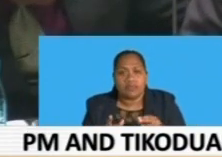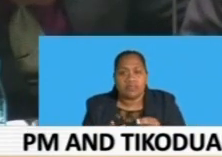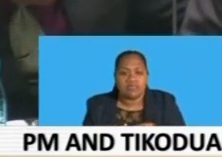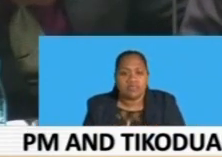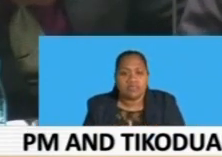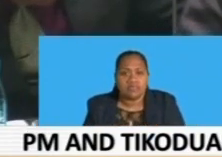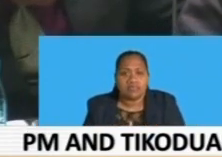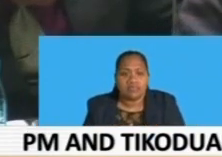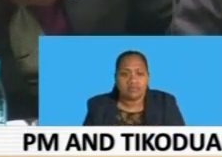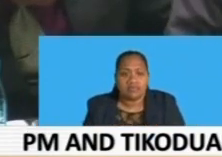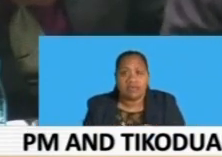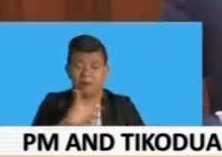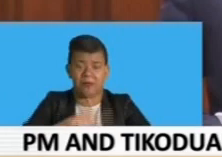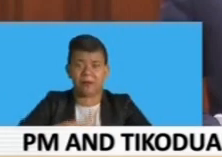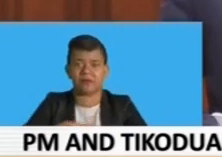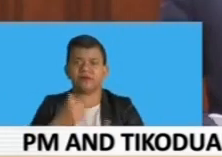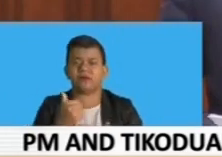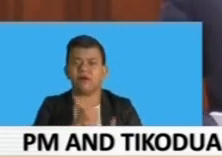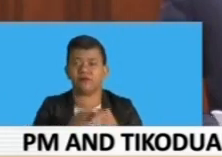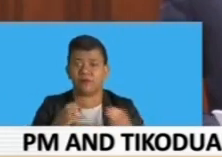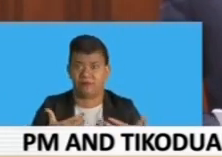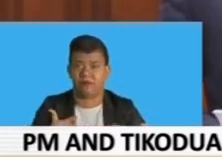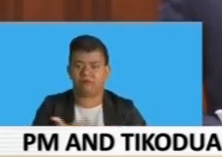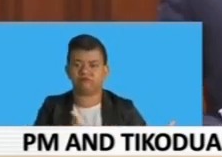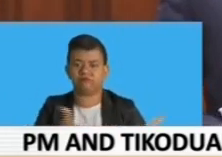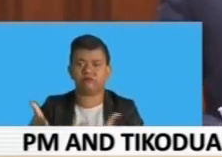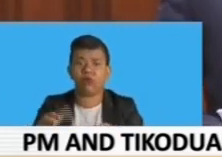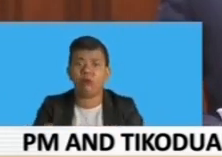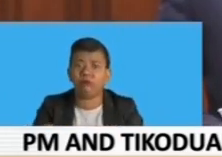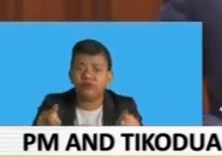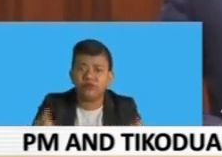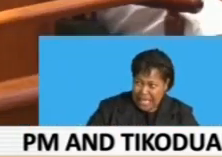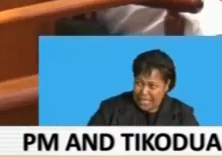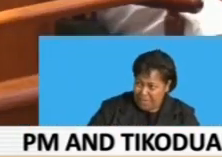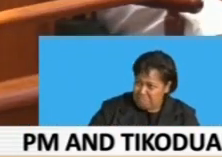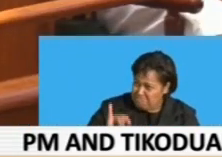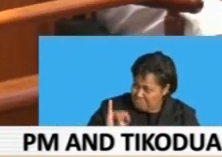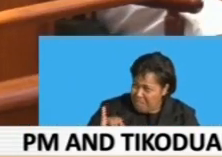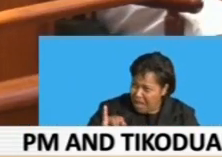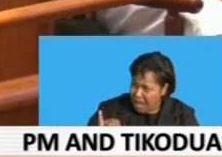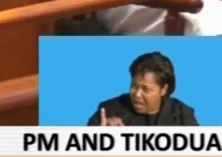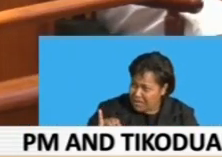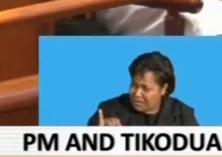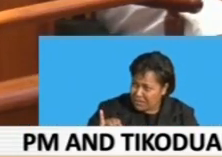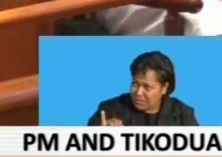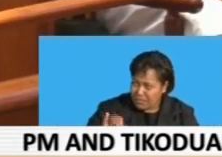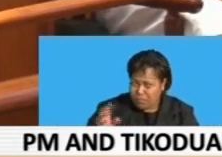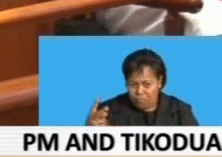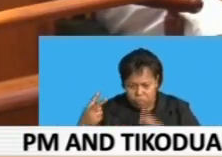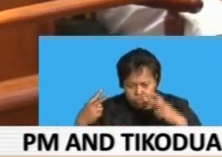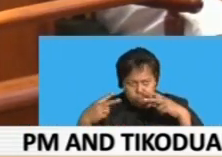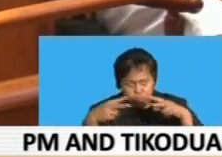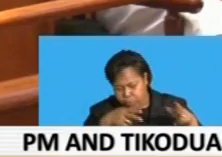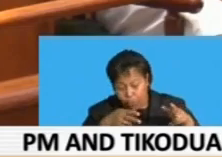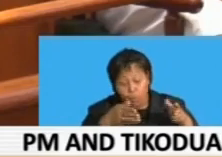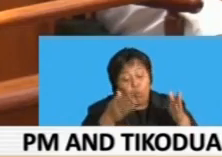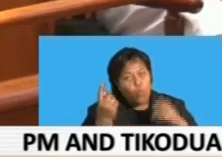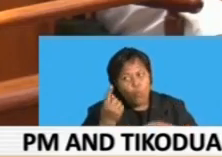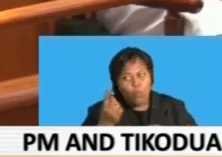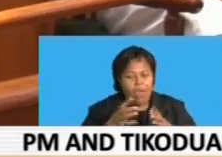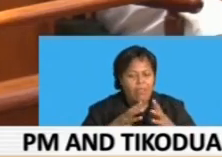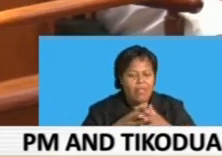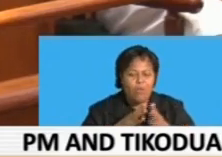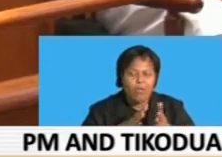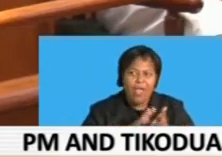Seruiratu, and Assistant Minister for Employment Alvik Maharaj. Opposition MPs in the committee are Leader of Opposition Sitiveni